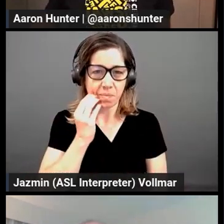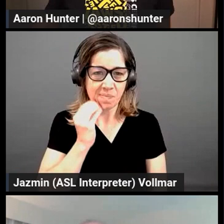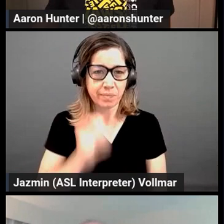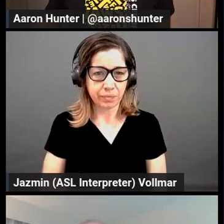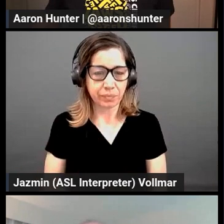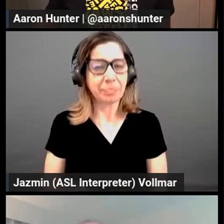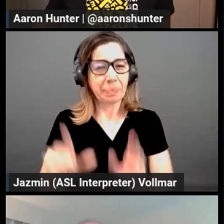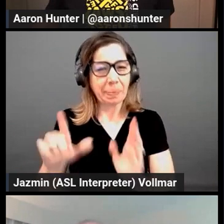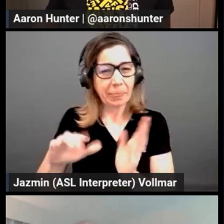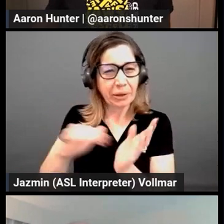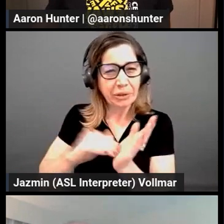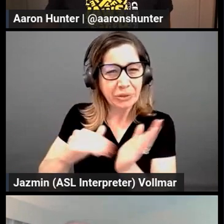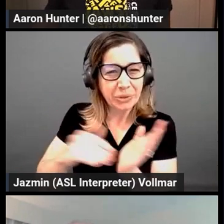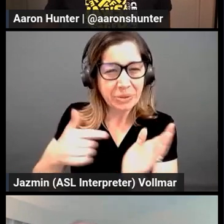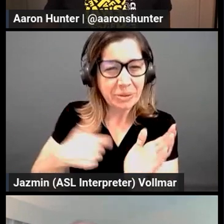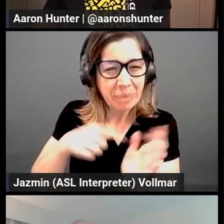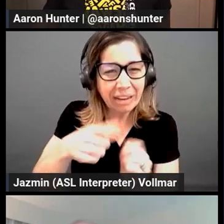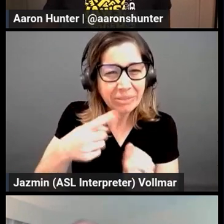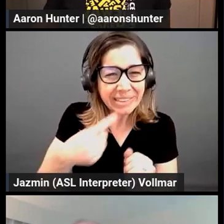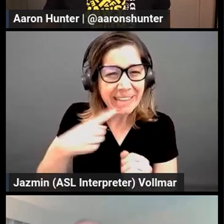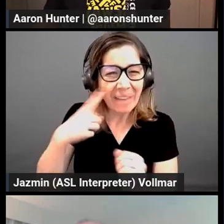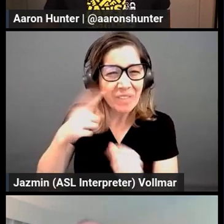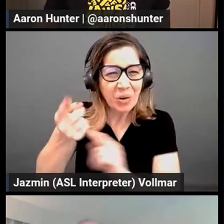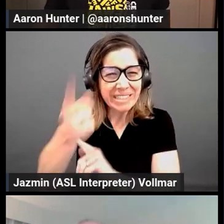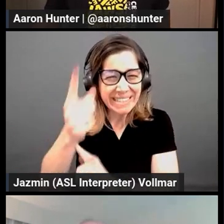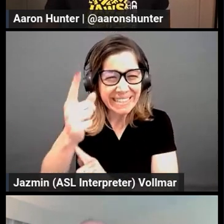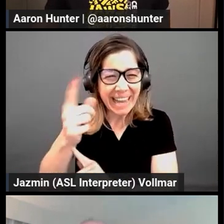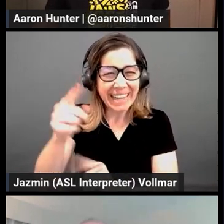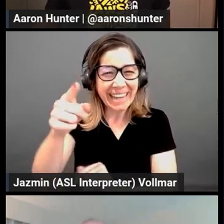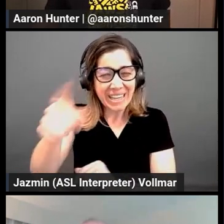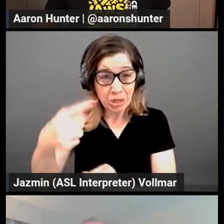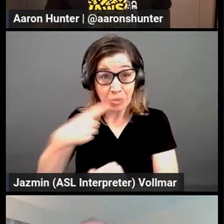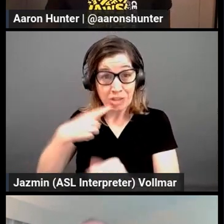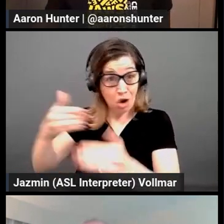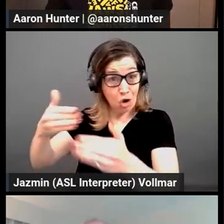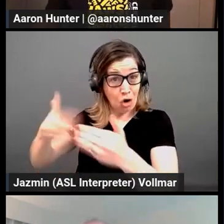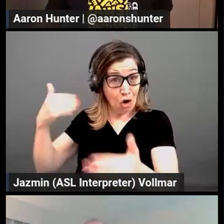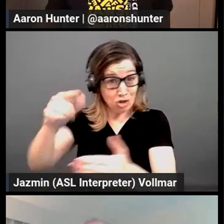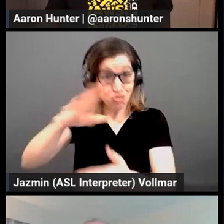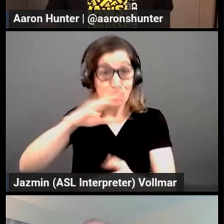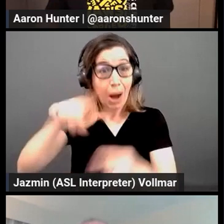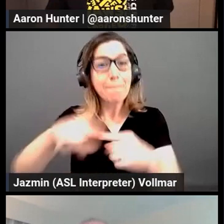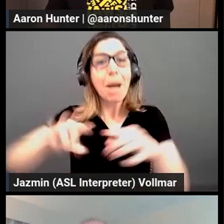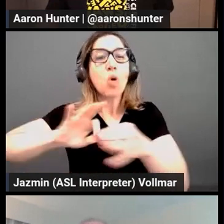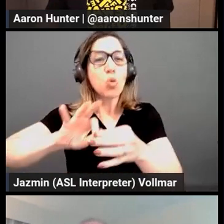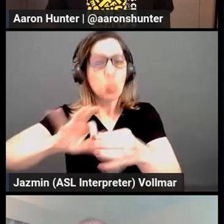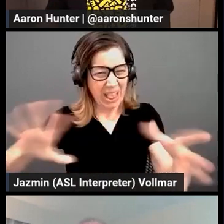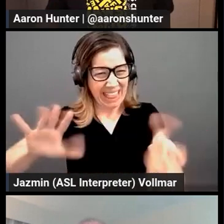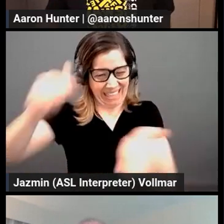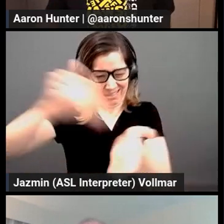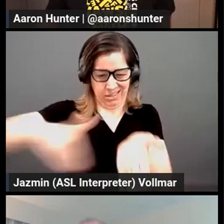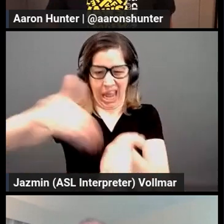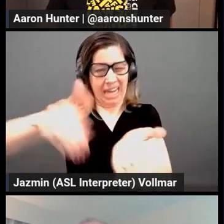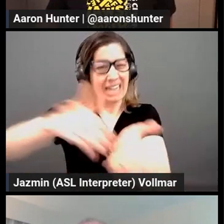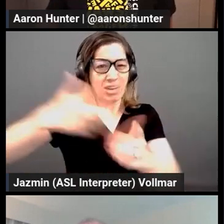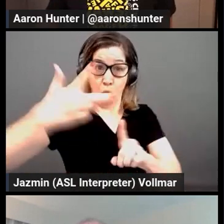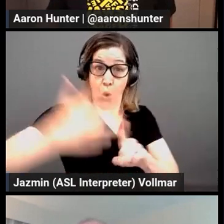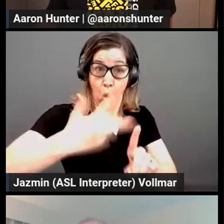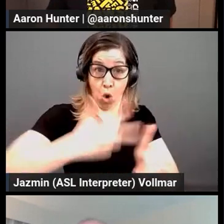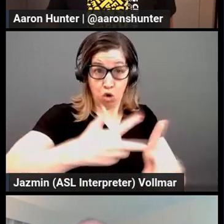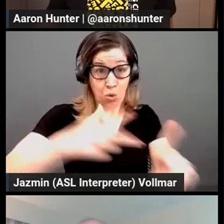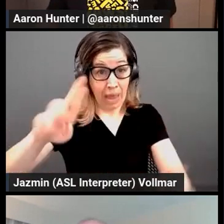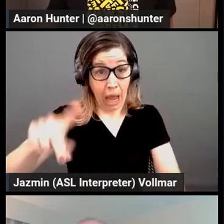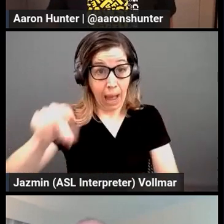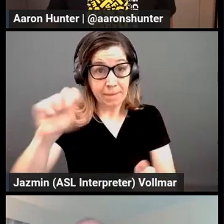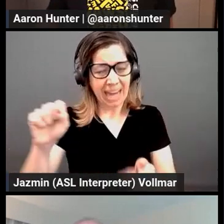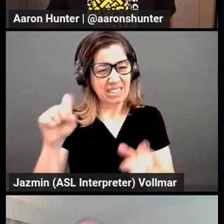Excuse my ignorance there for a second, Noah, but I'm curious. You mentioned earlier on you were talking about the release cadence, like quarterly updates. Would this